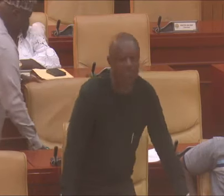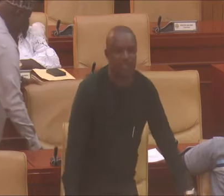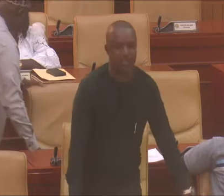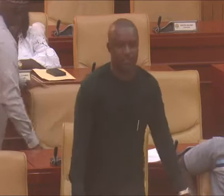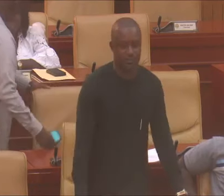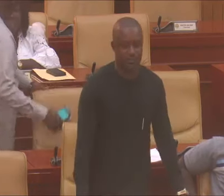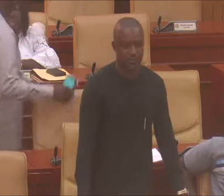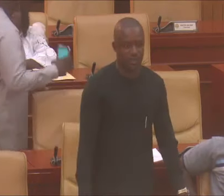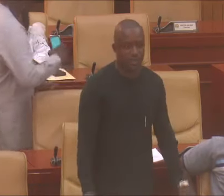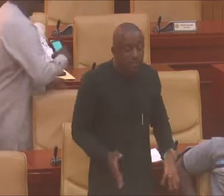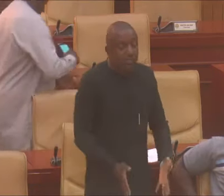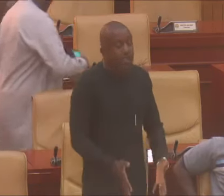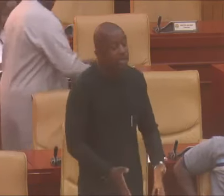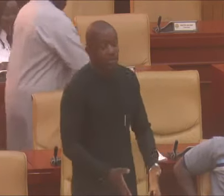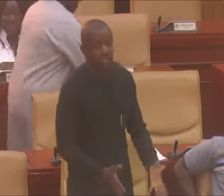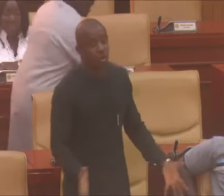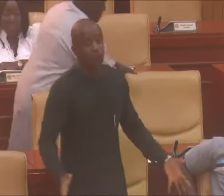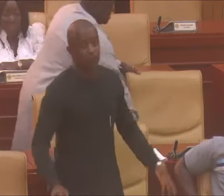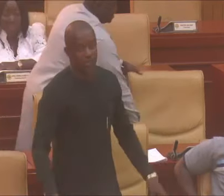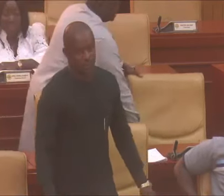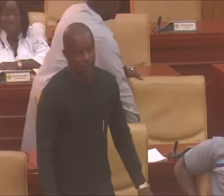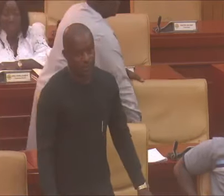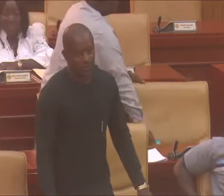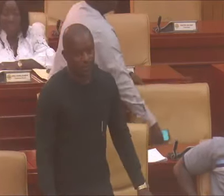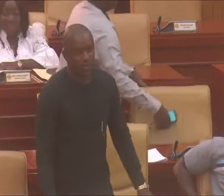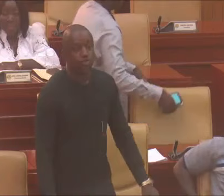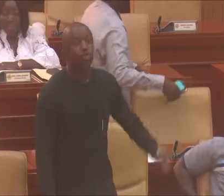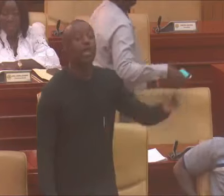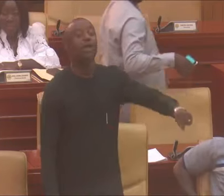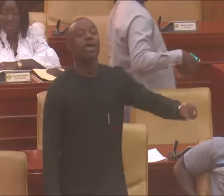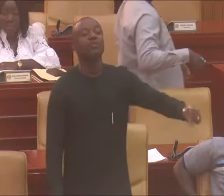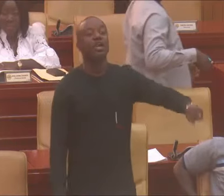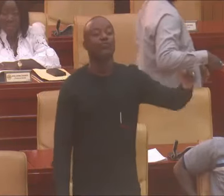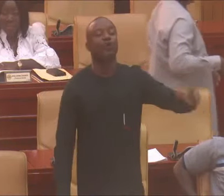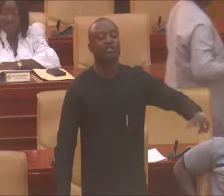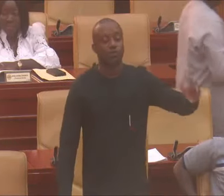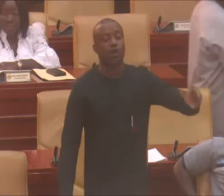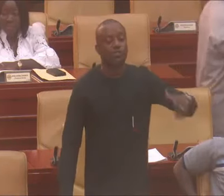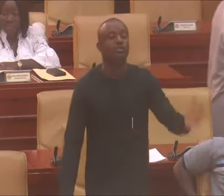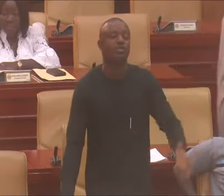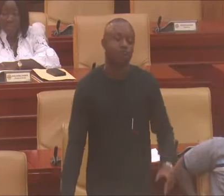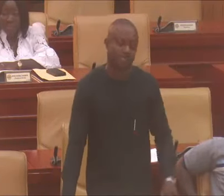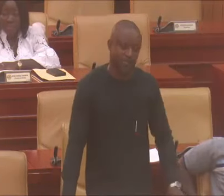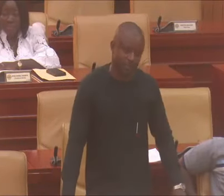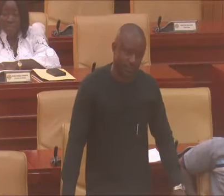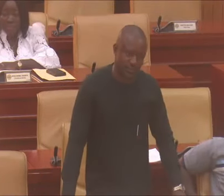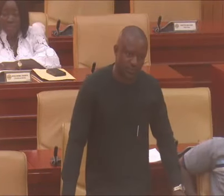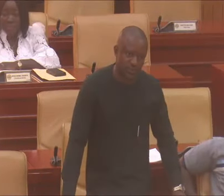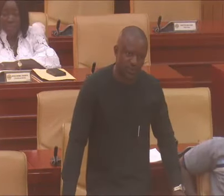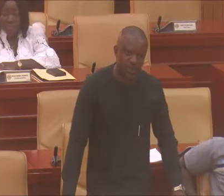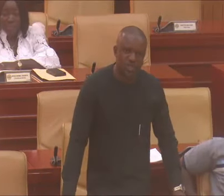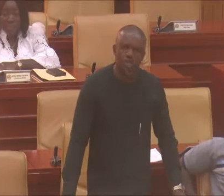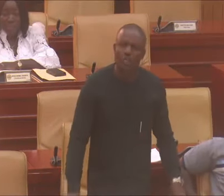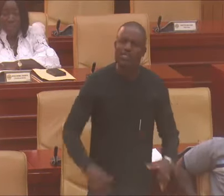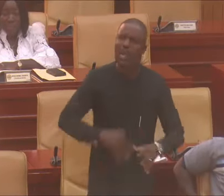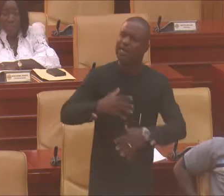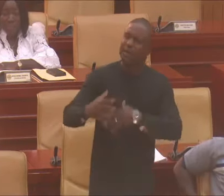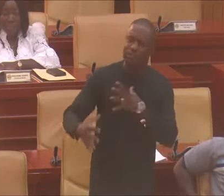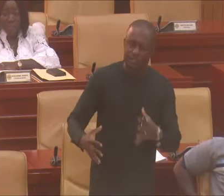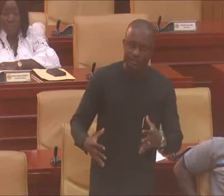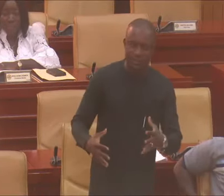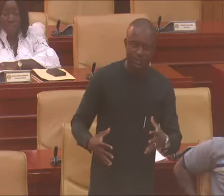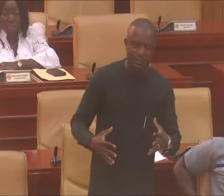27.2%. This is the minister's own figures. Today we are even at 40-point-something%. So this